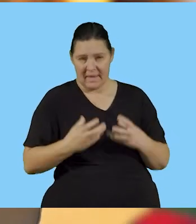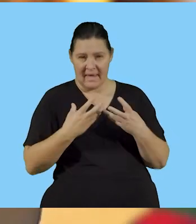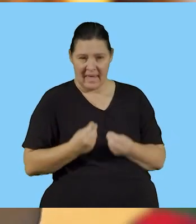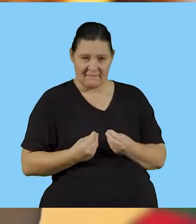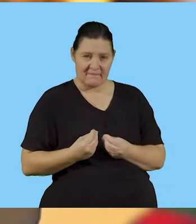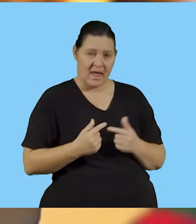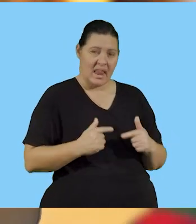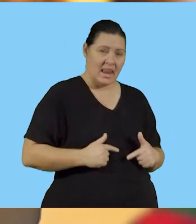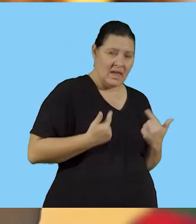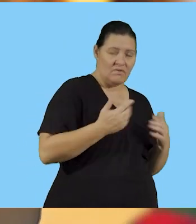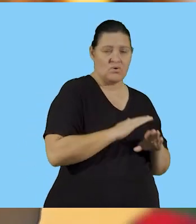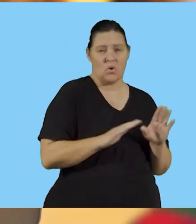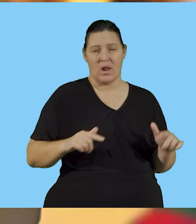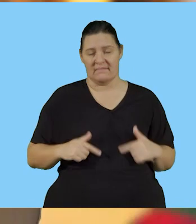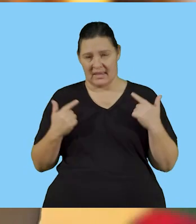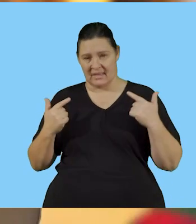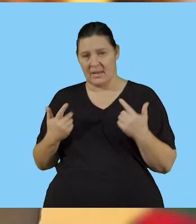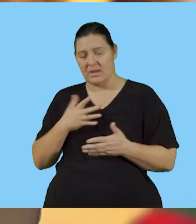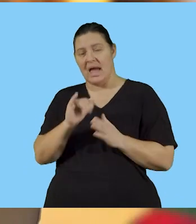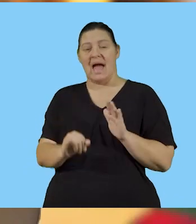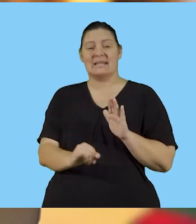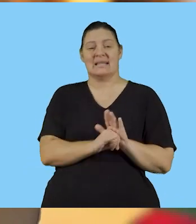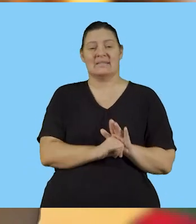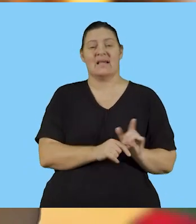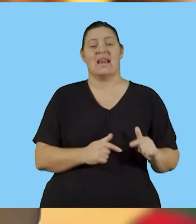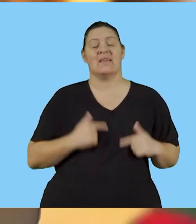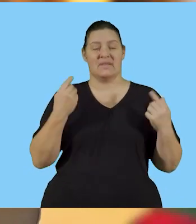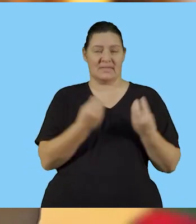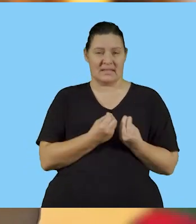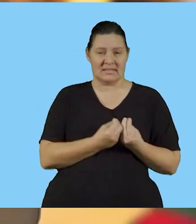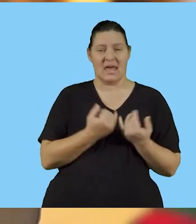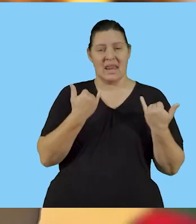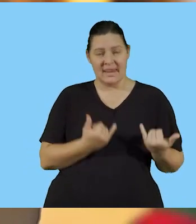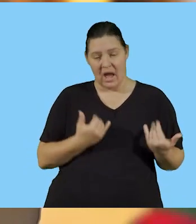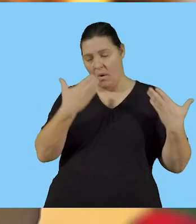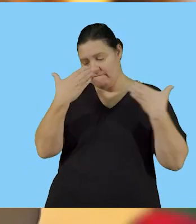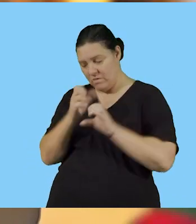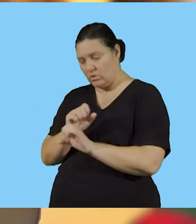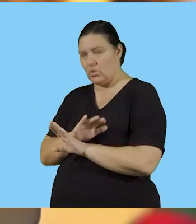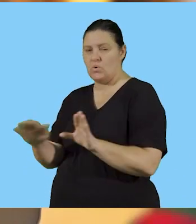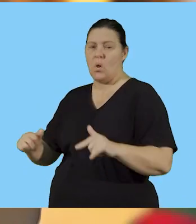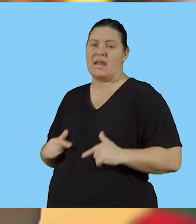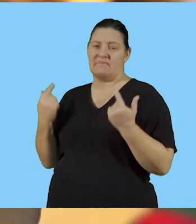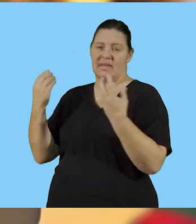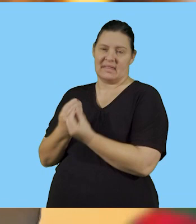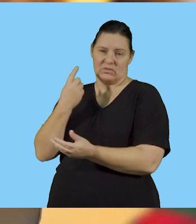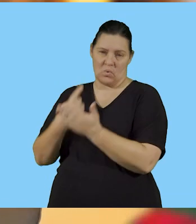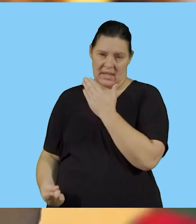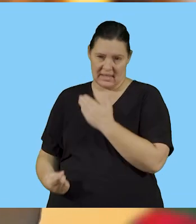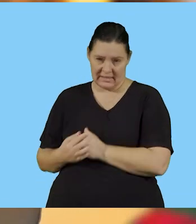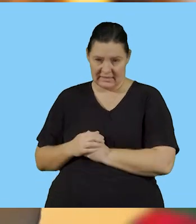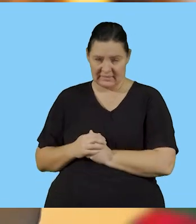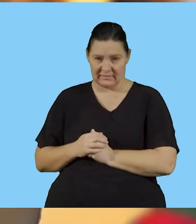both living and non-living organisms, but we only identified the living. So this time we are going to identify only